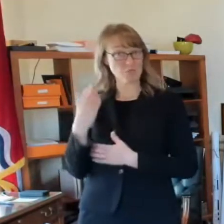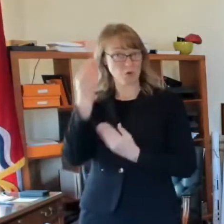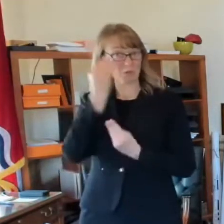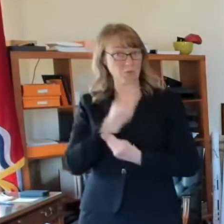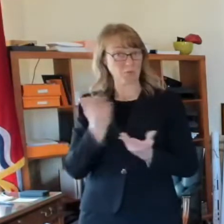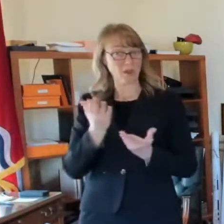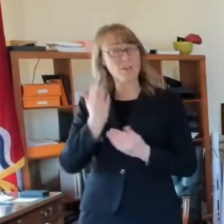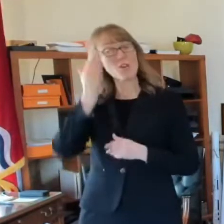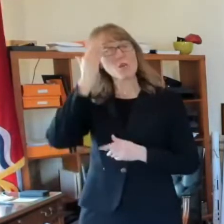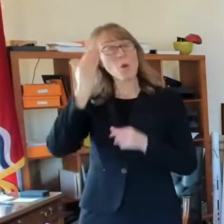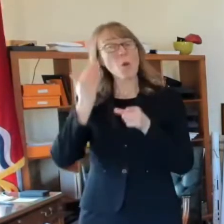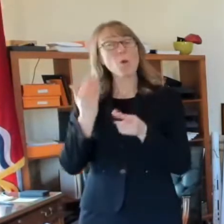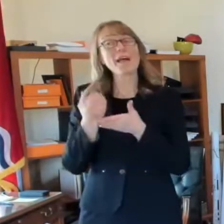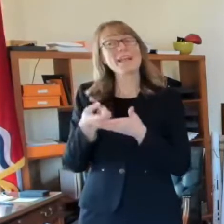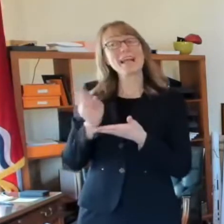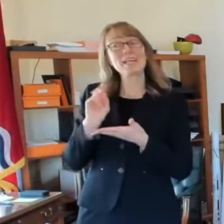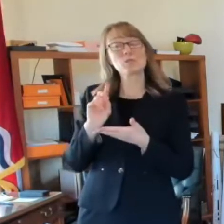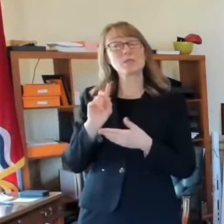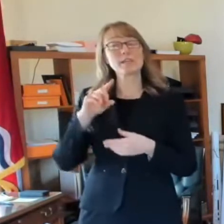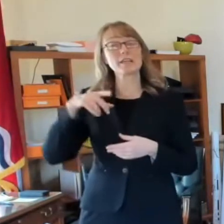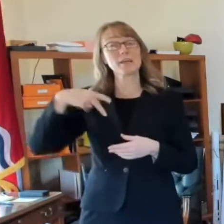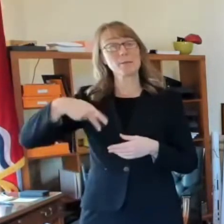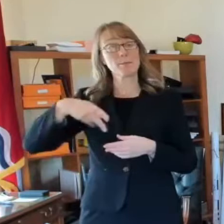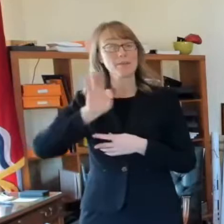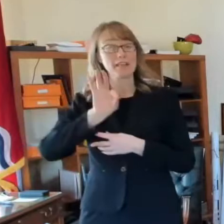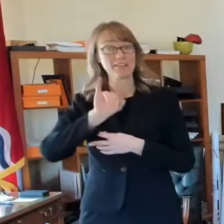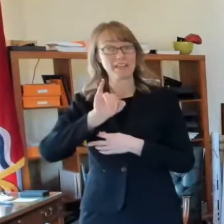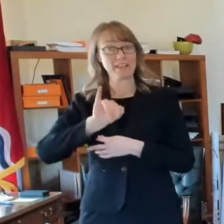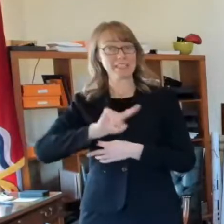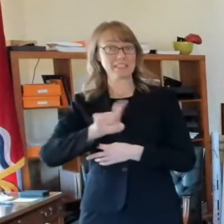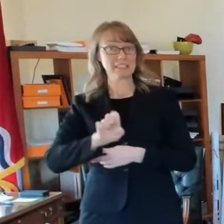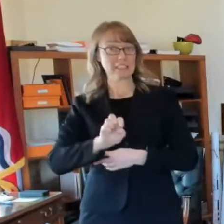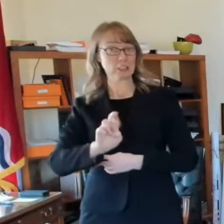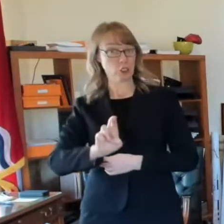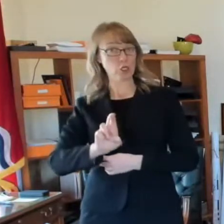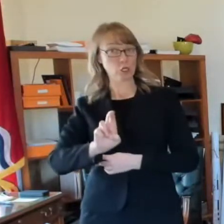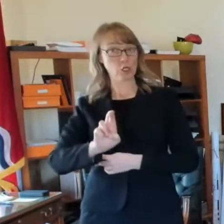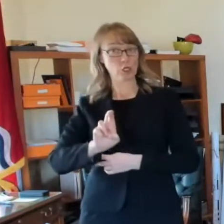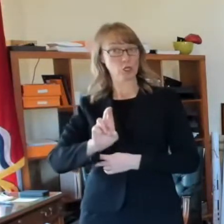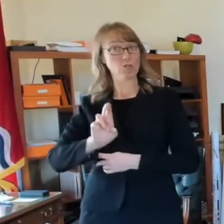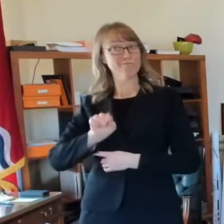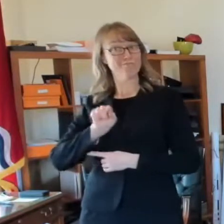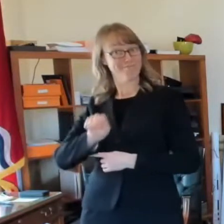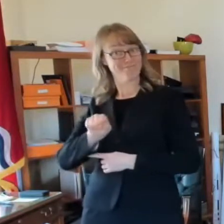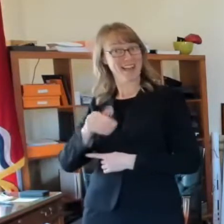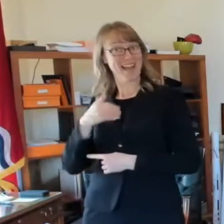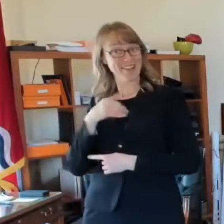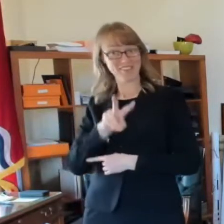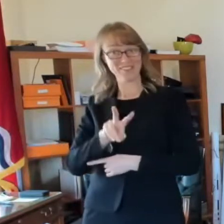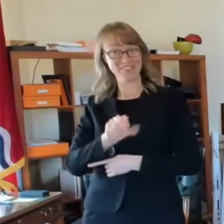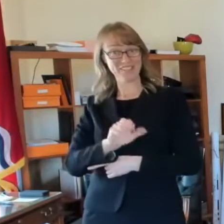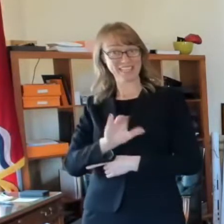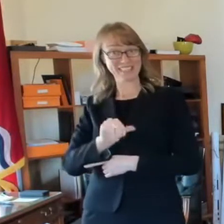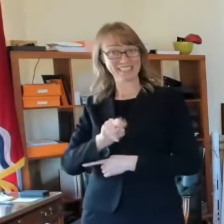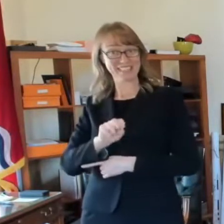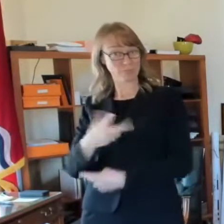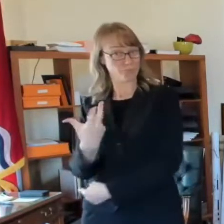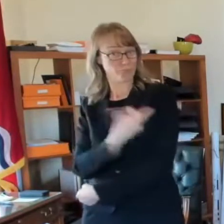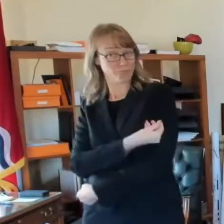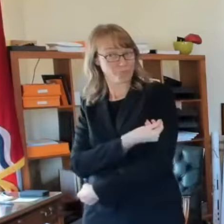You remember that last week Pfizer announced that it was in clinical trials, and the Pfizer